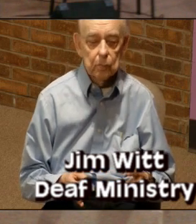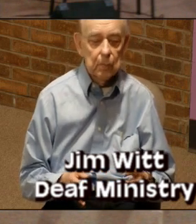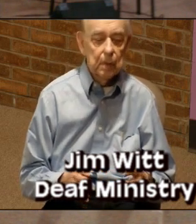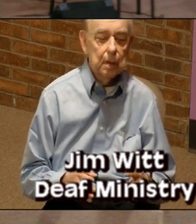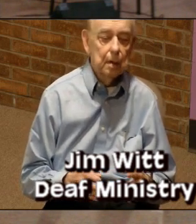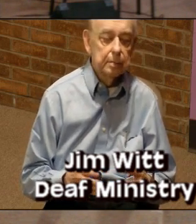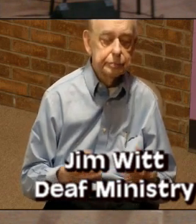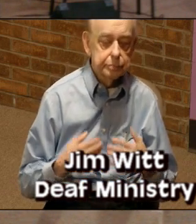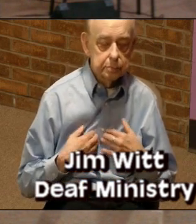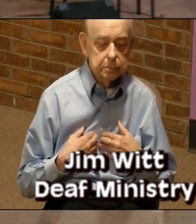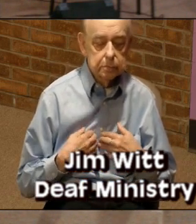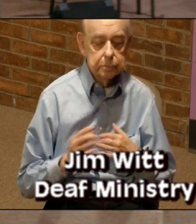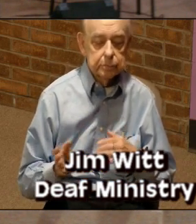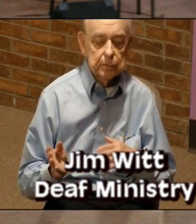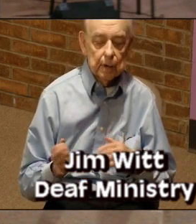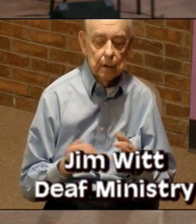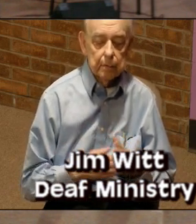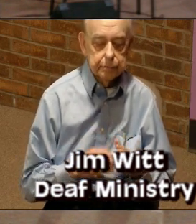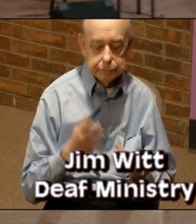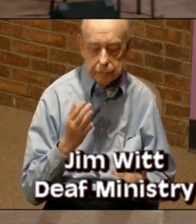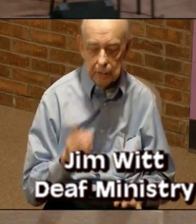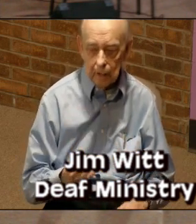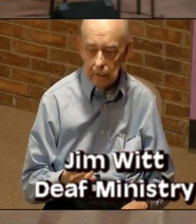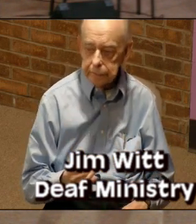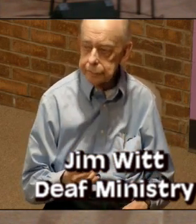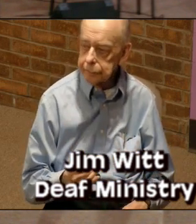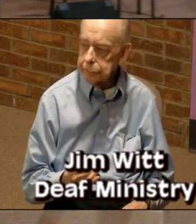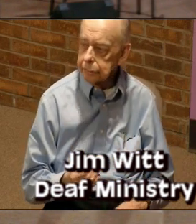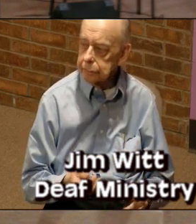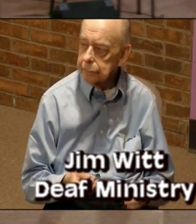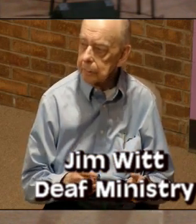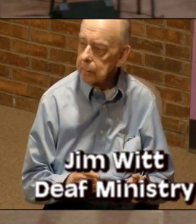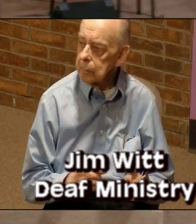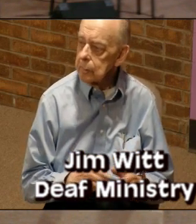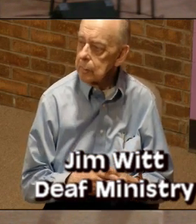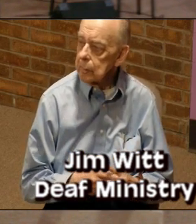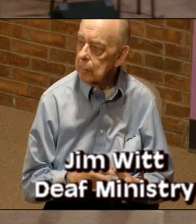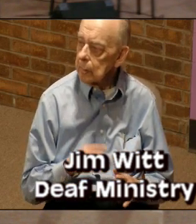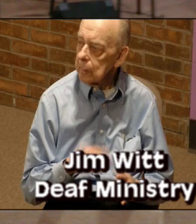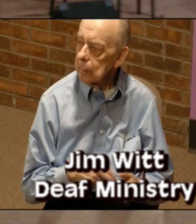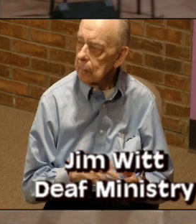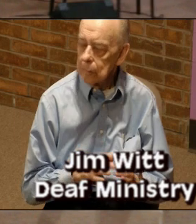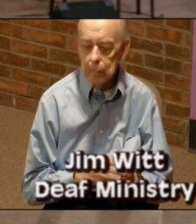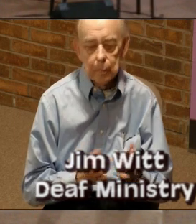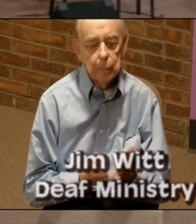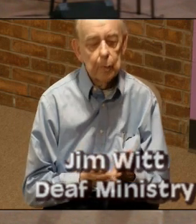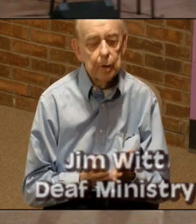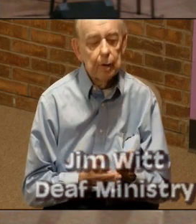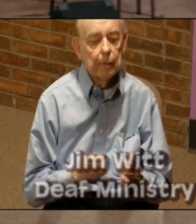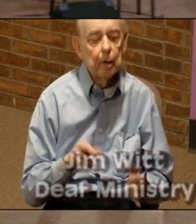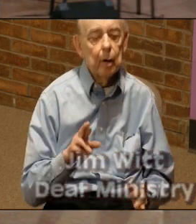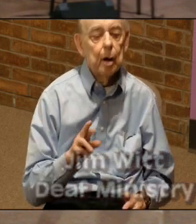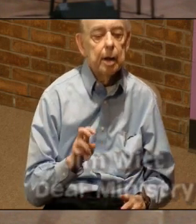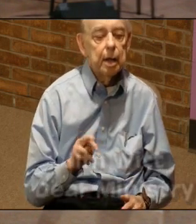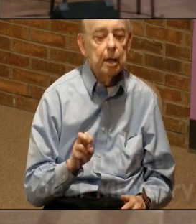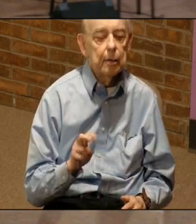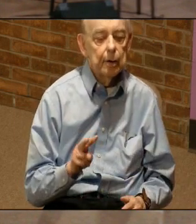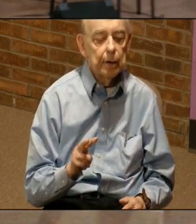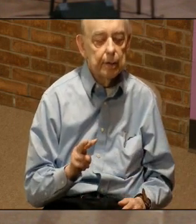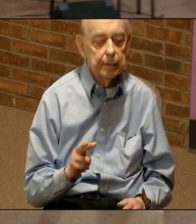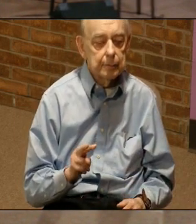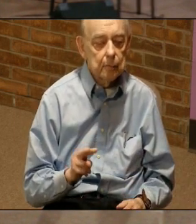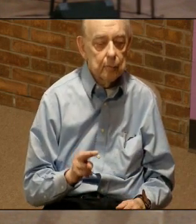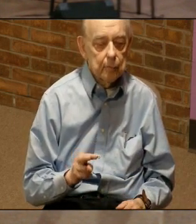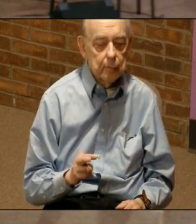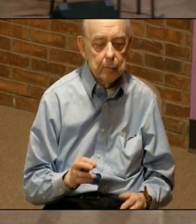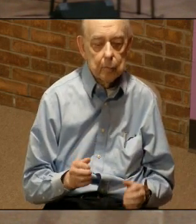have. And you can go back, because when you begin to read the book of Revelation, if you